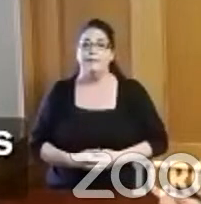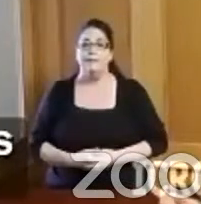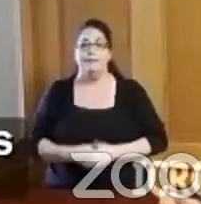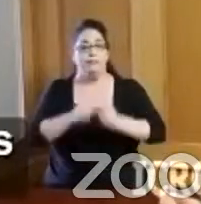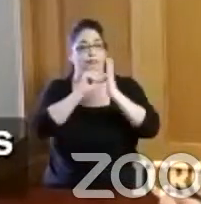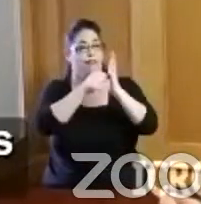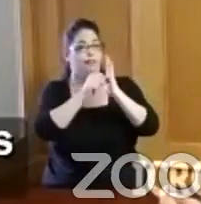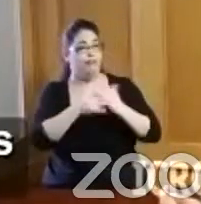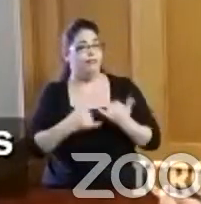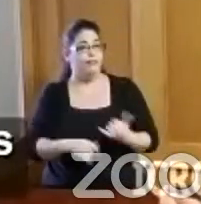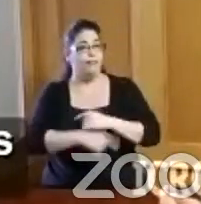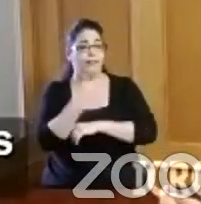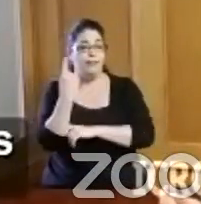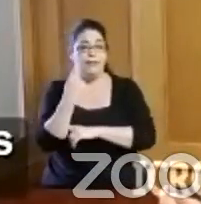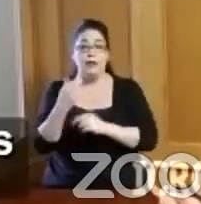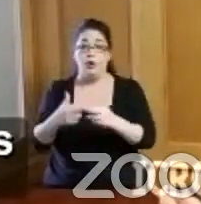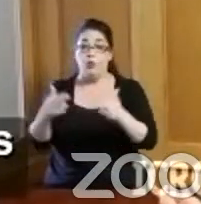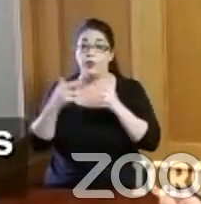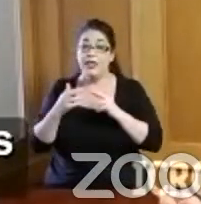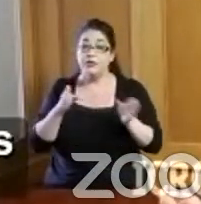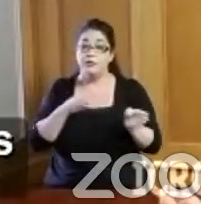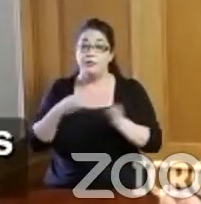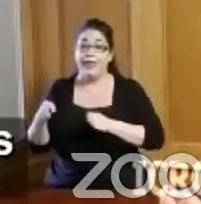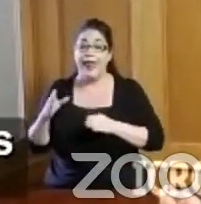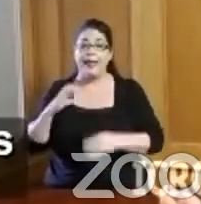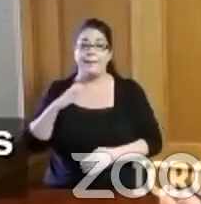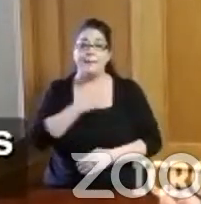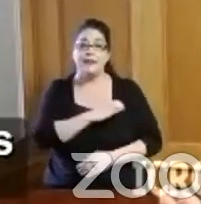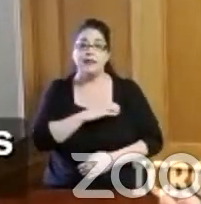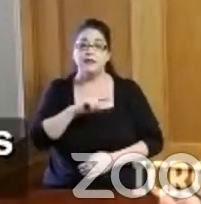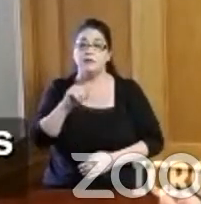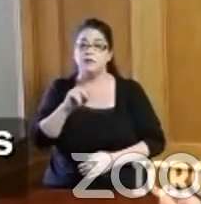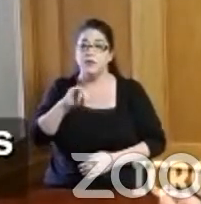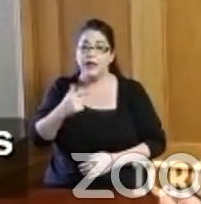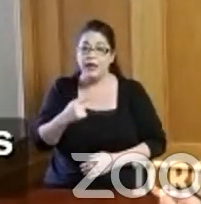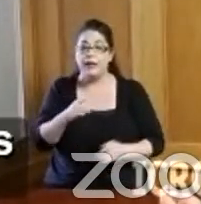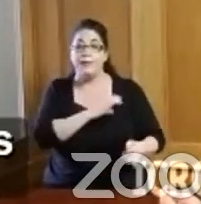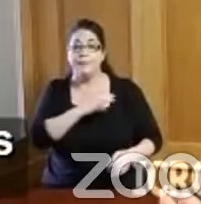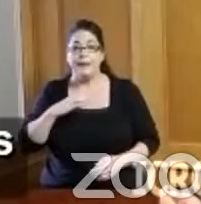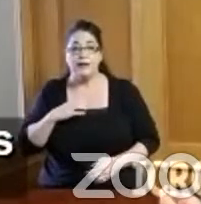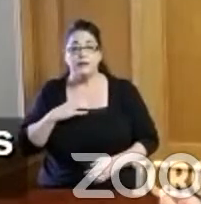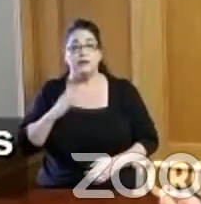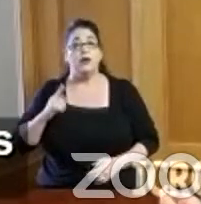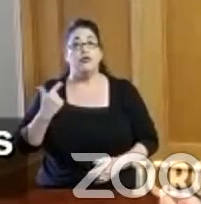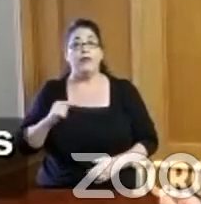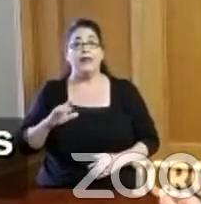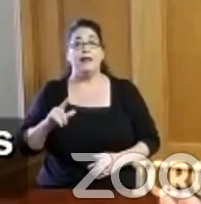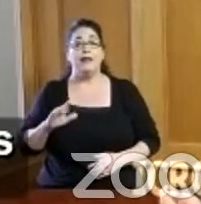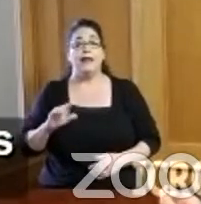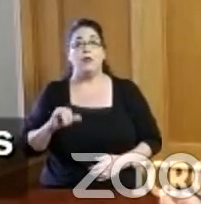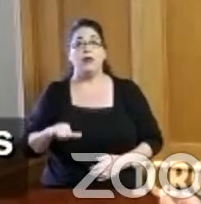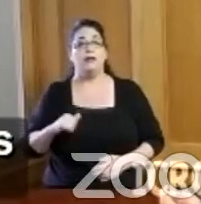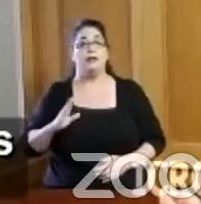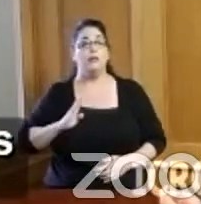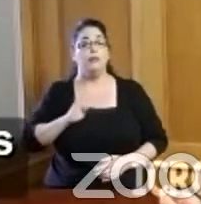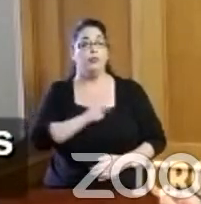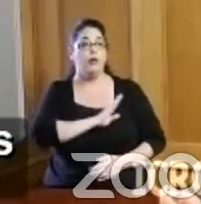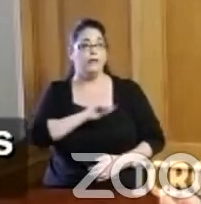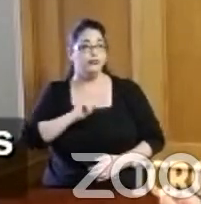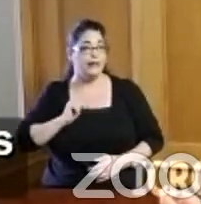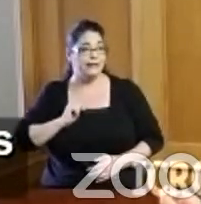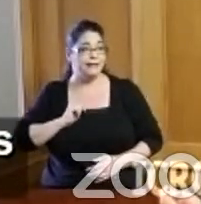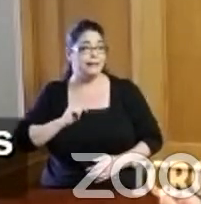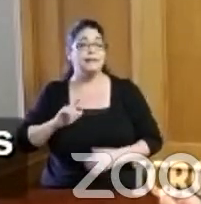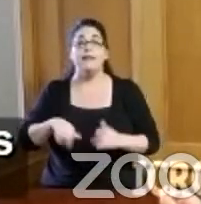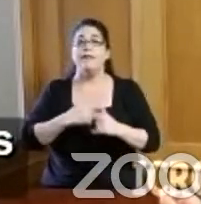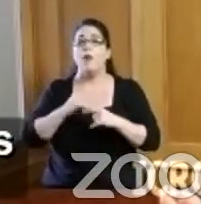But between the Regional Planning Commission, the Zoning Commission, the Green Township Board of Trustees, our open house, and the final step